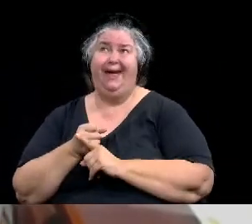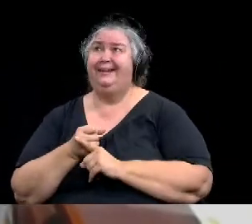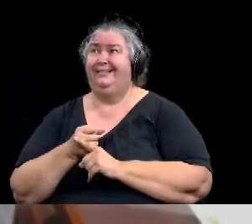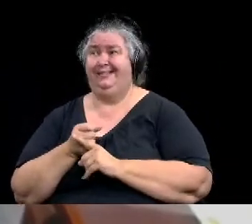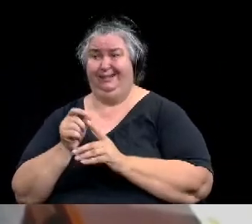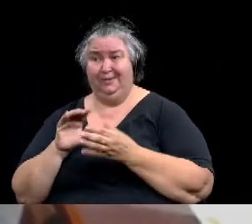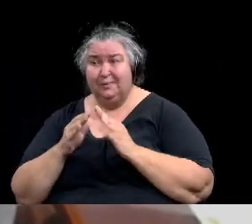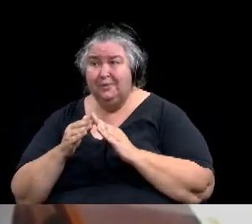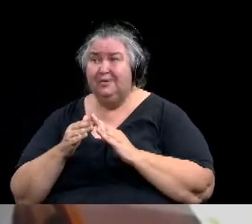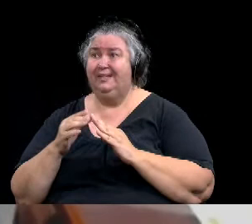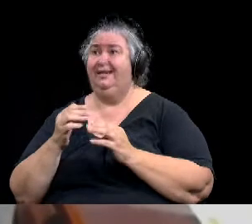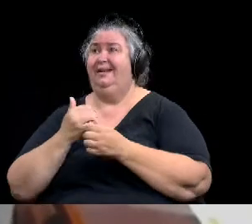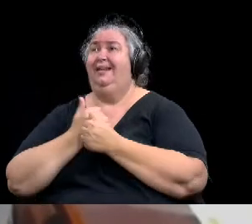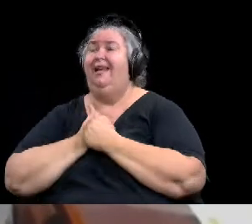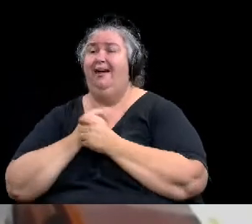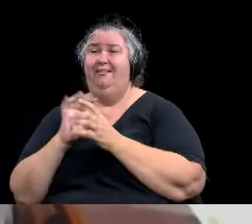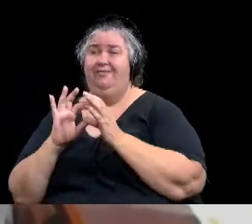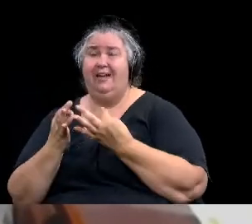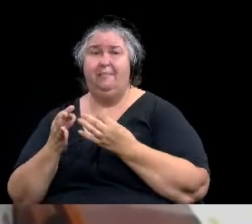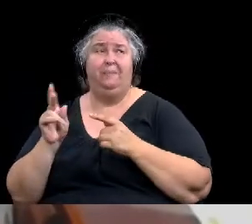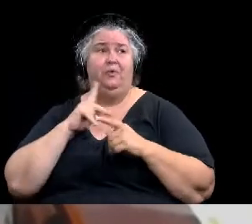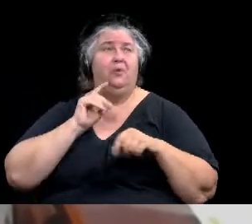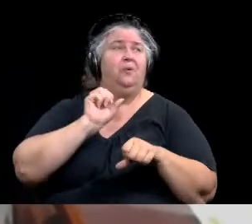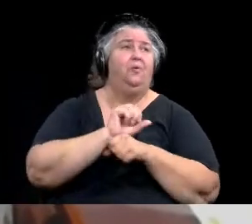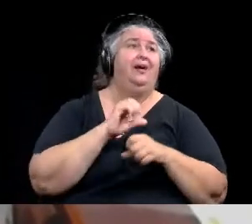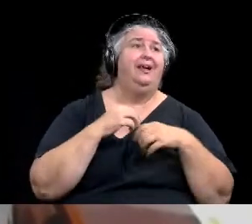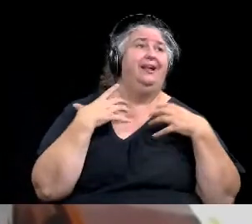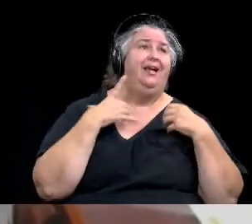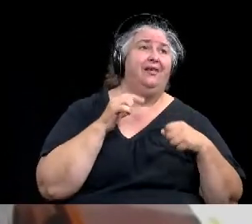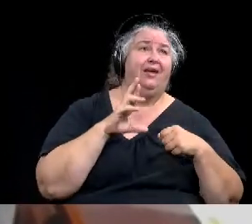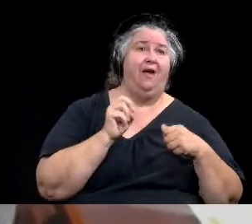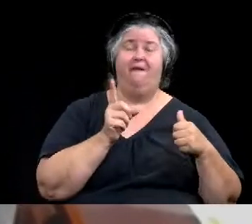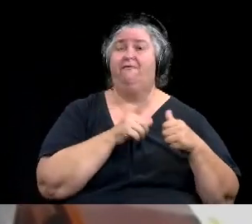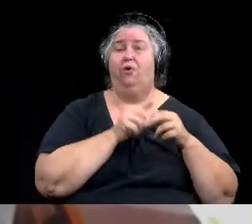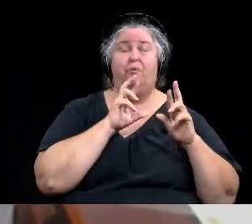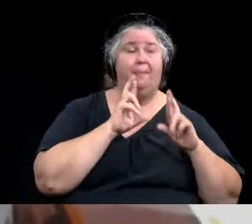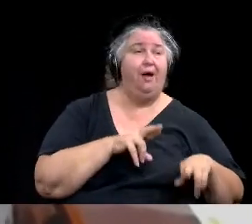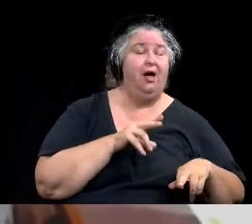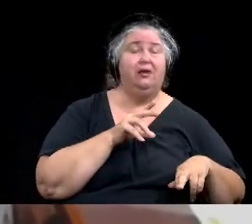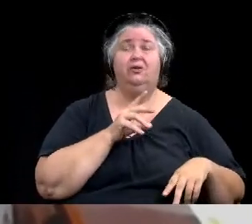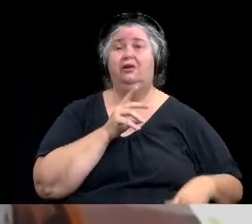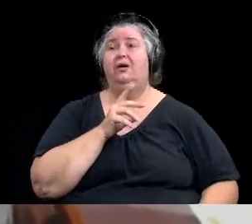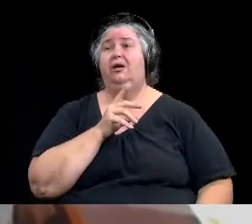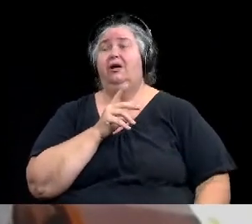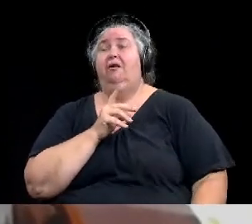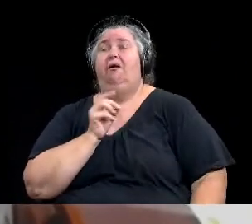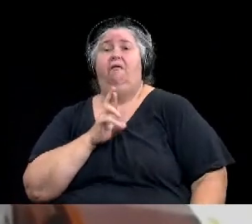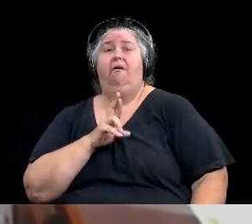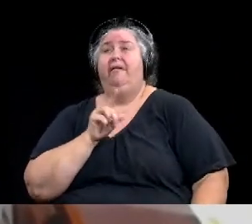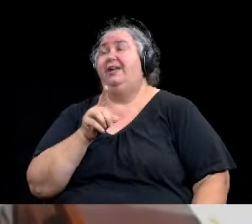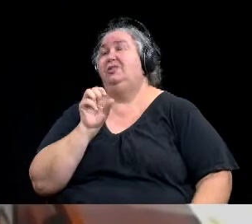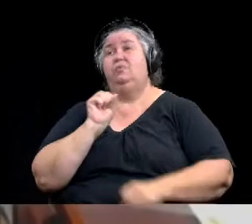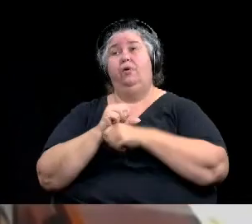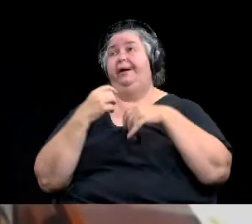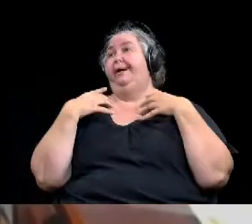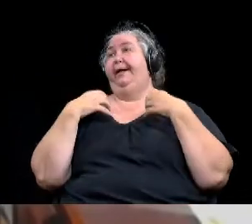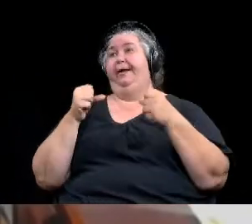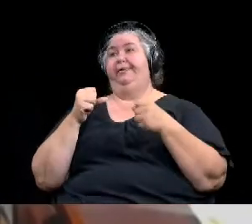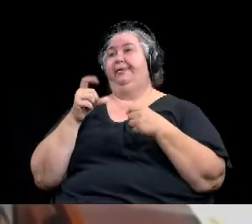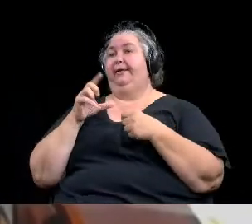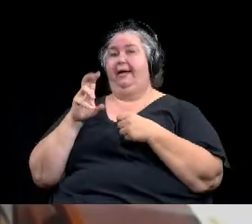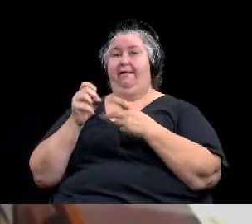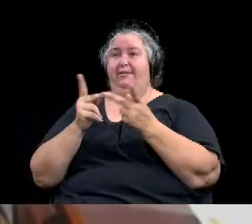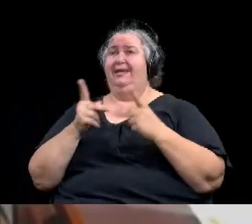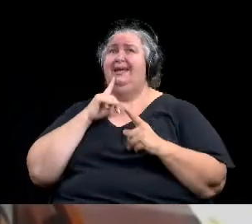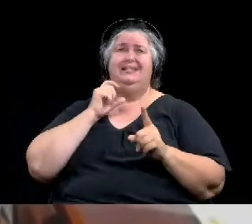community members, those who work in healthcare, whether they're first responders or whether they work in a healthcare facility. It's impacting all